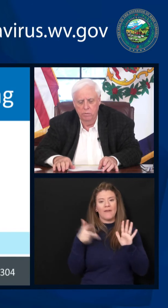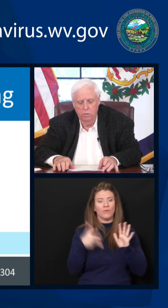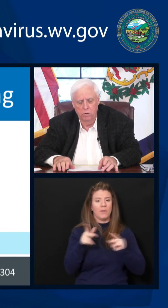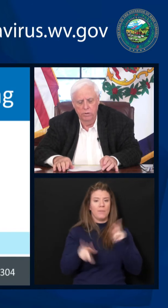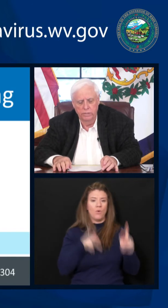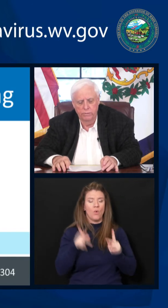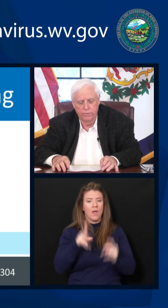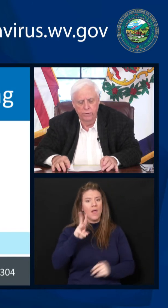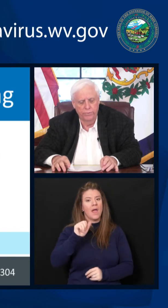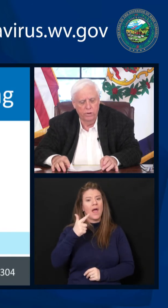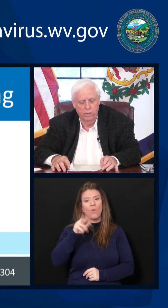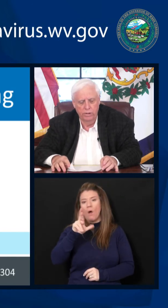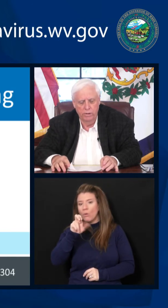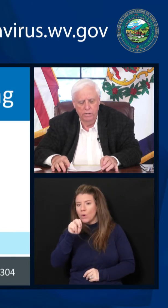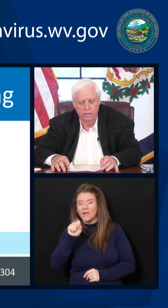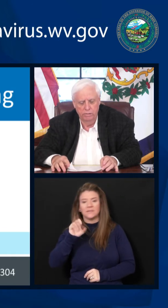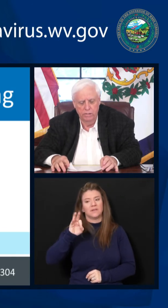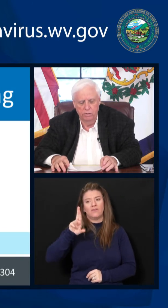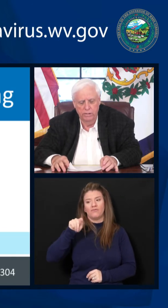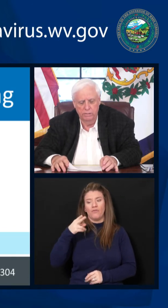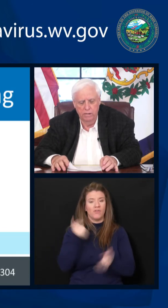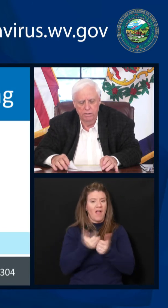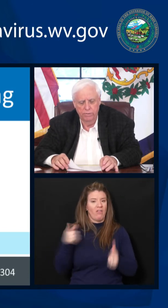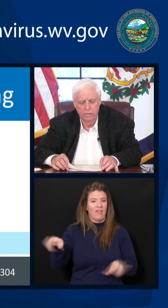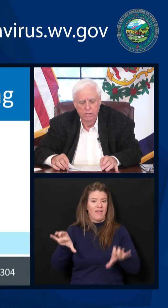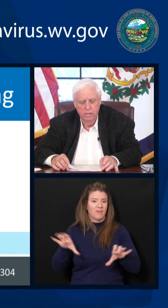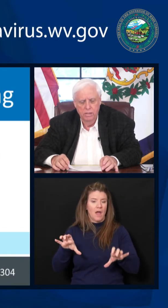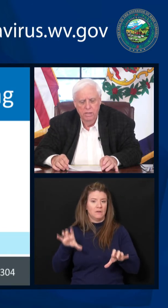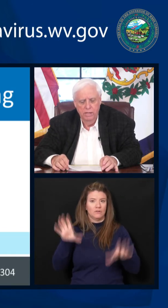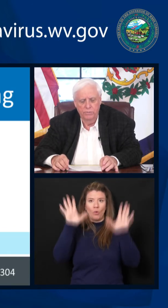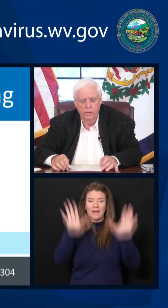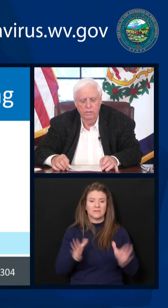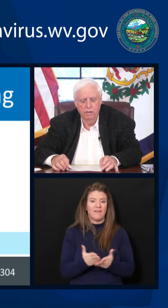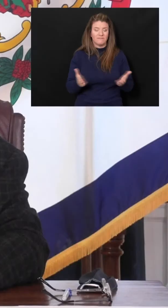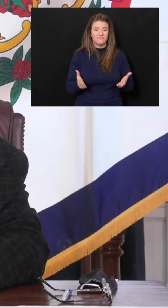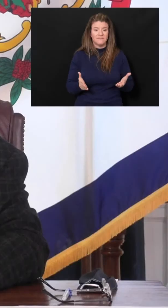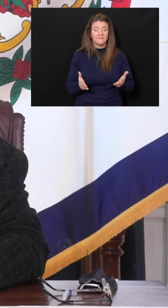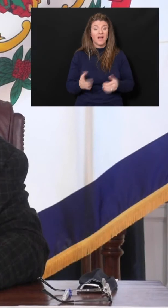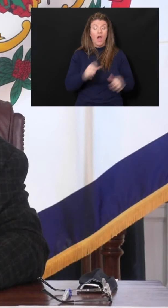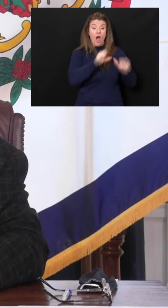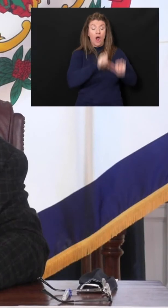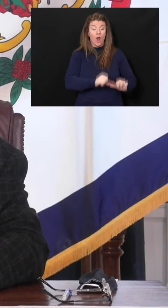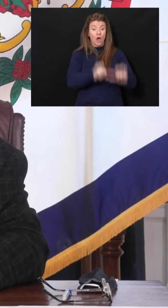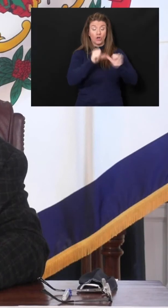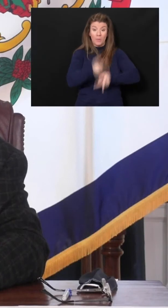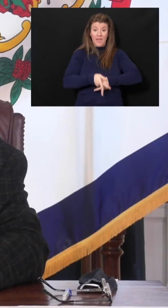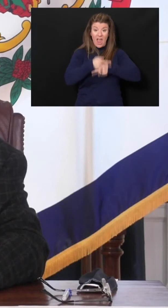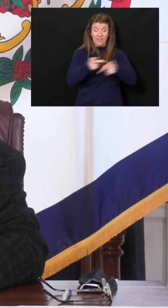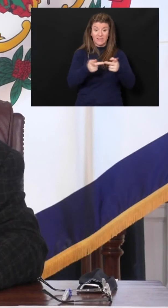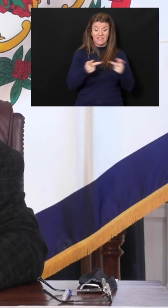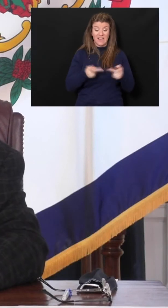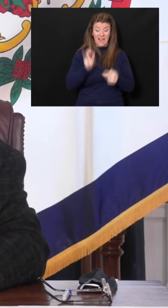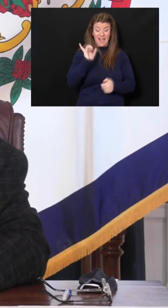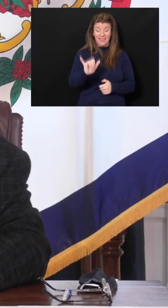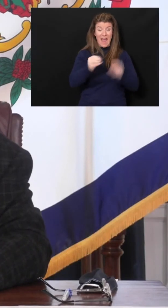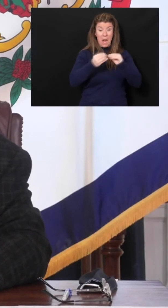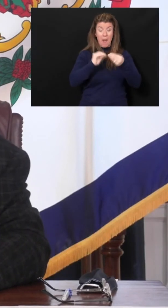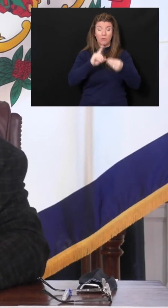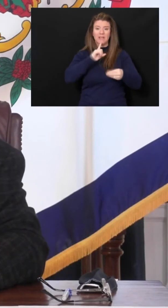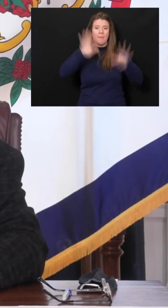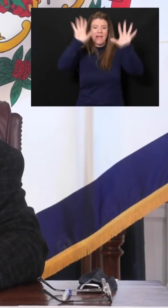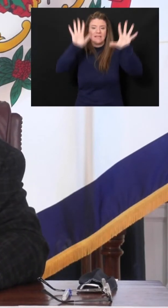at Walgreens and Frith for all they've done. They've done great stuff. As far as our long-term care facilities, this number is amazing,